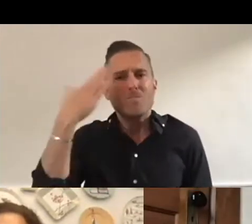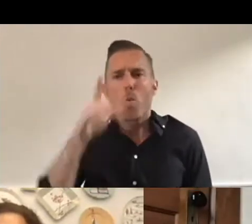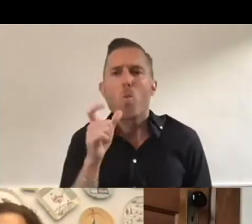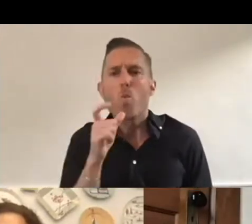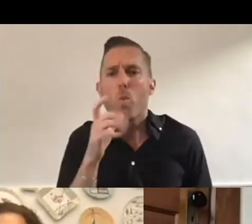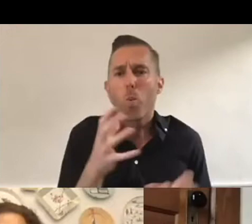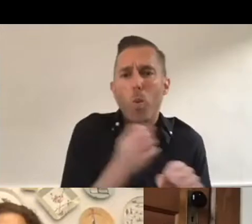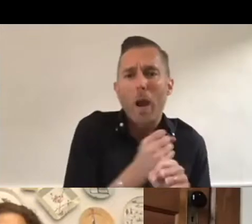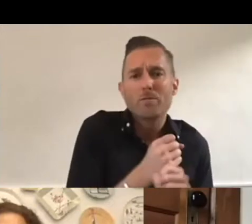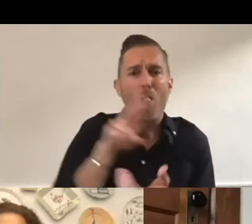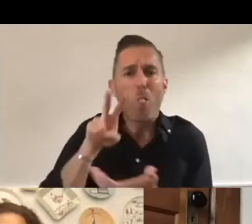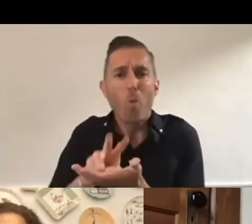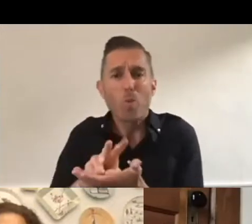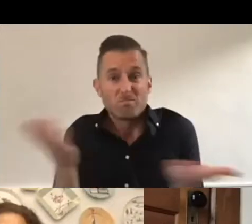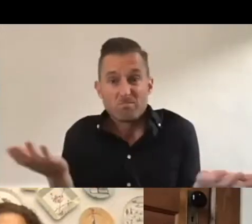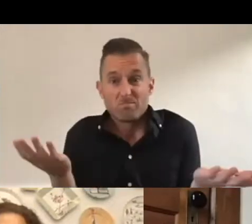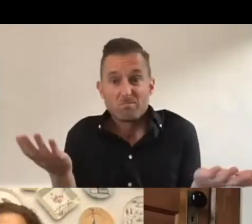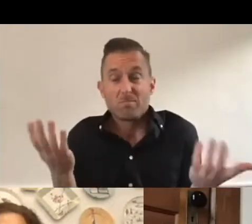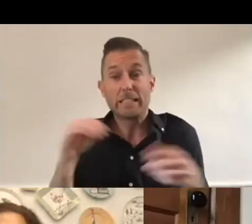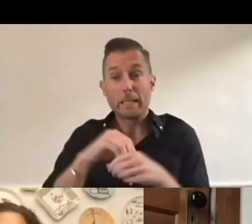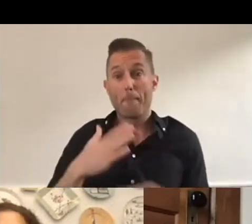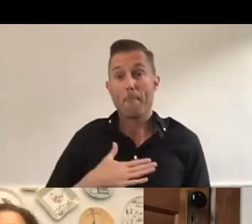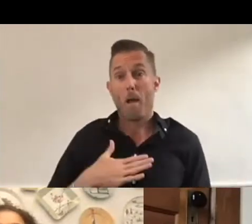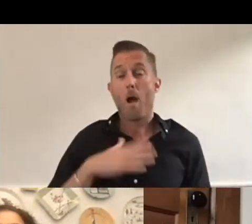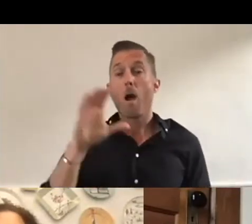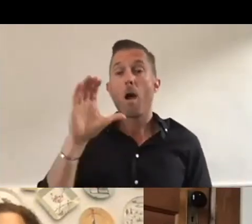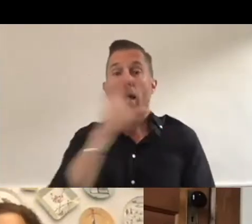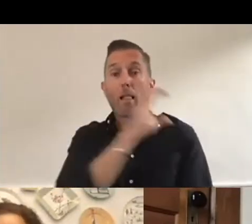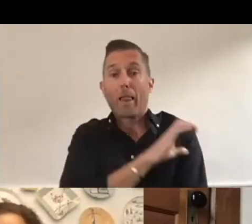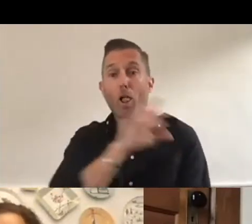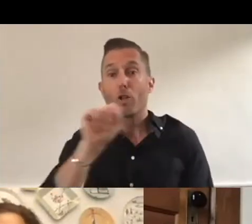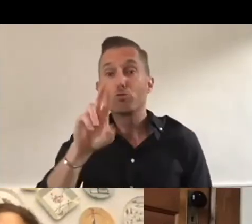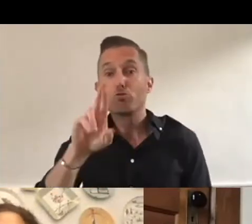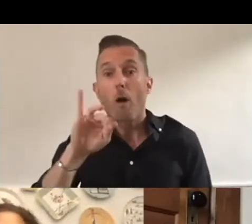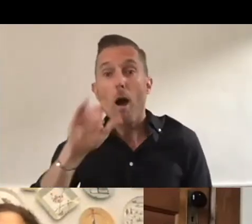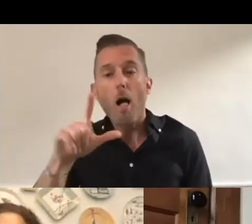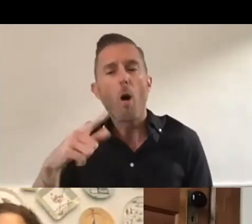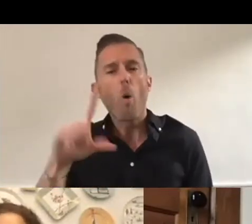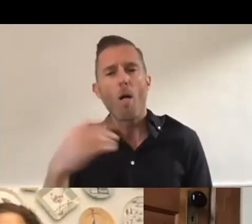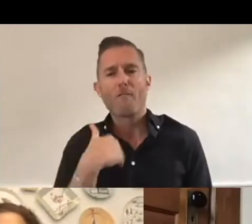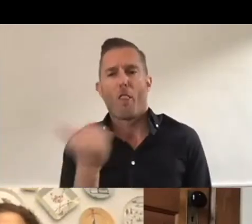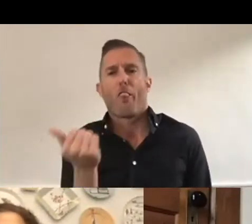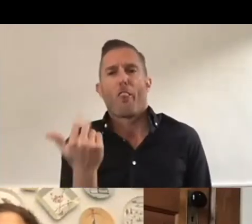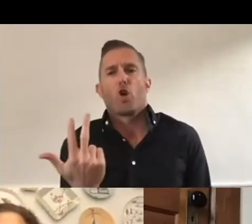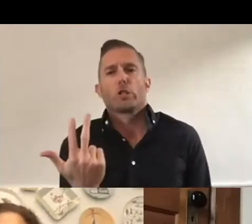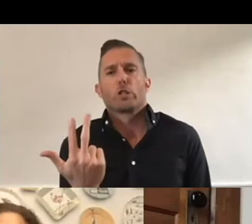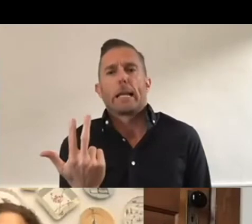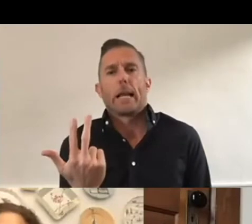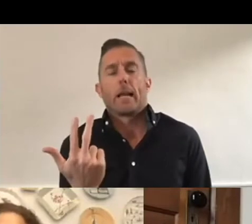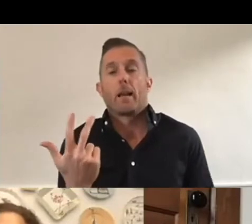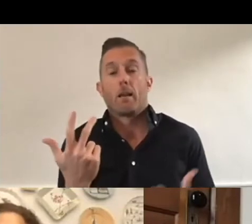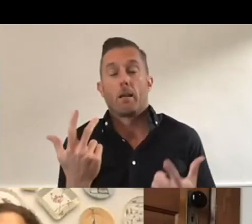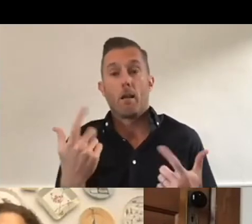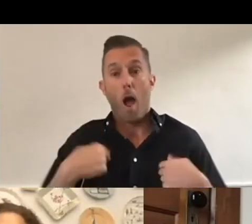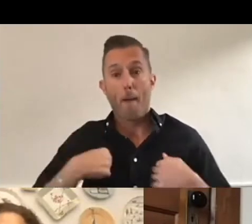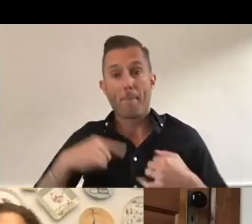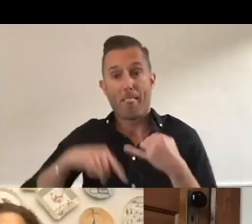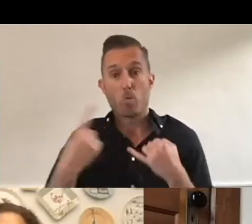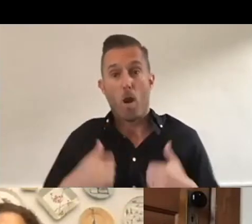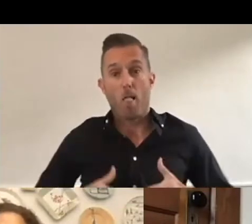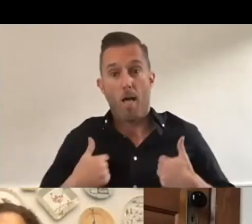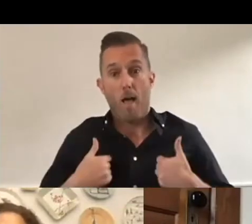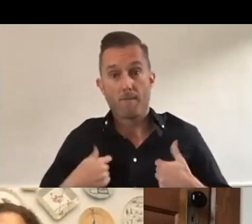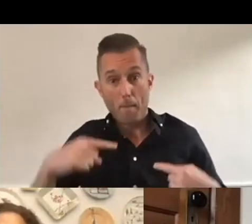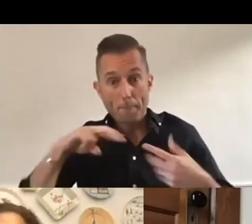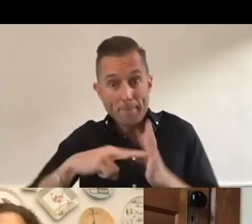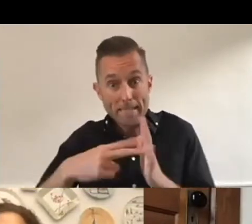There were 13 people in my clinical trial. I am the last one who's alive. Who is alive? Am I the winner? Are they